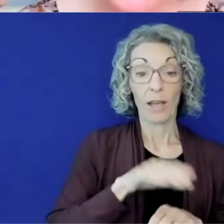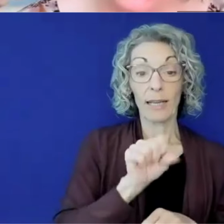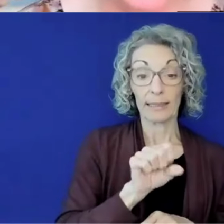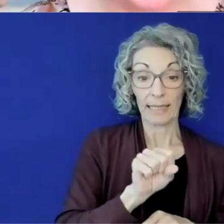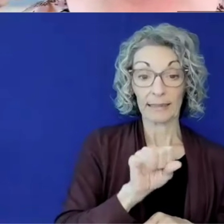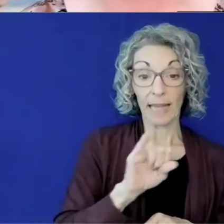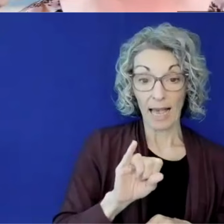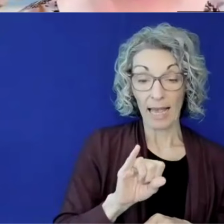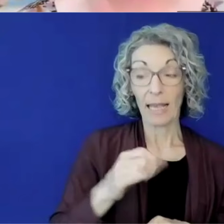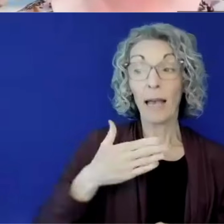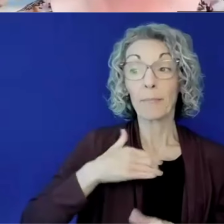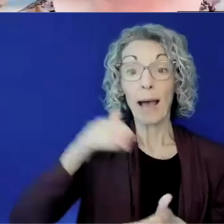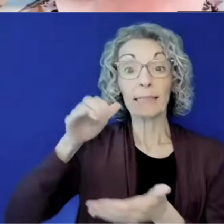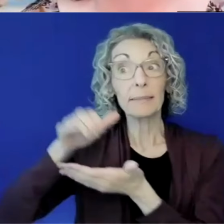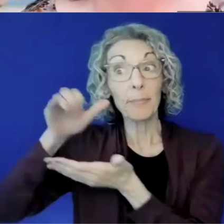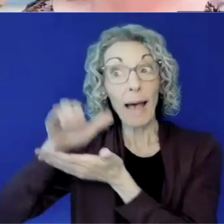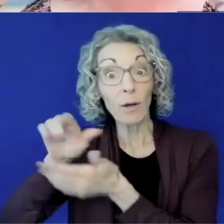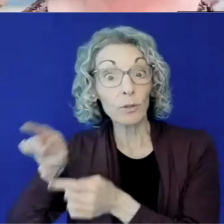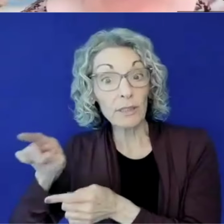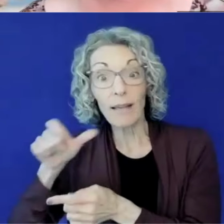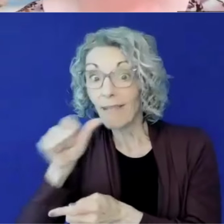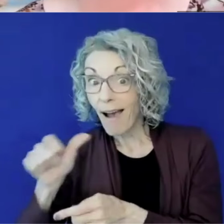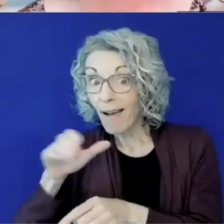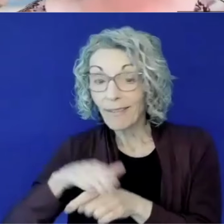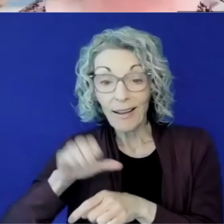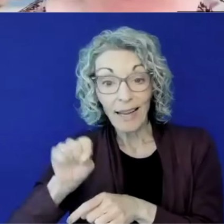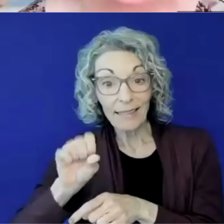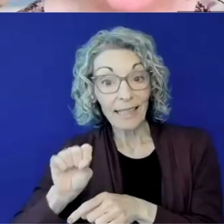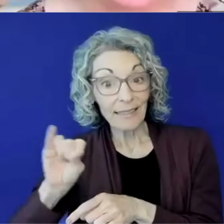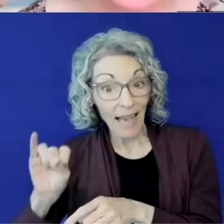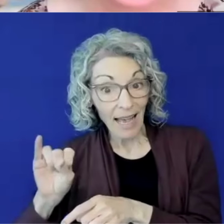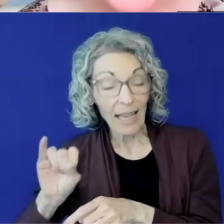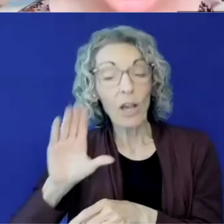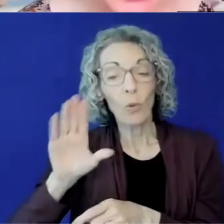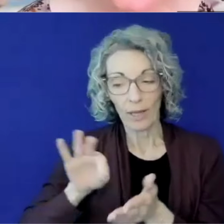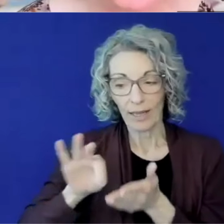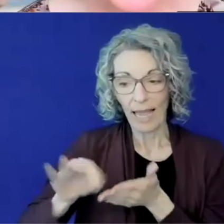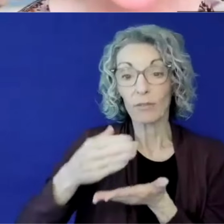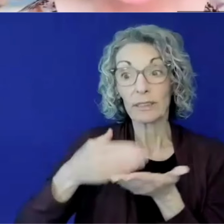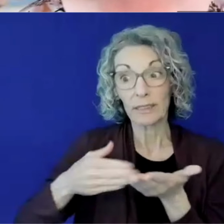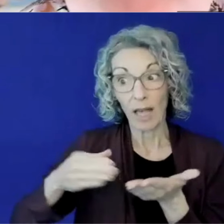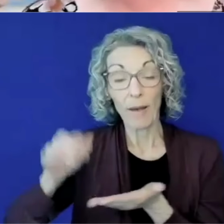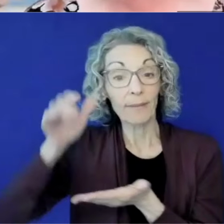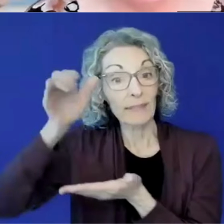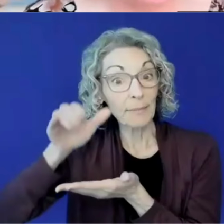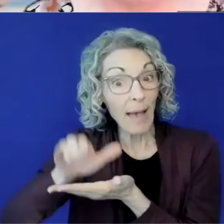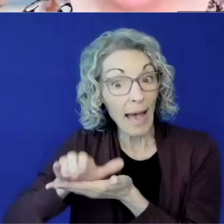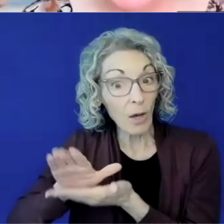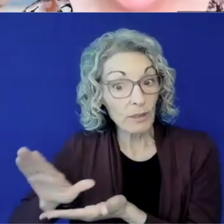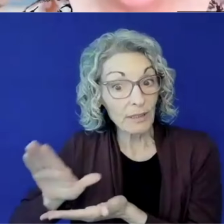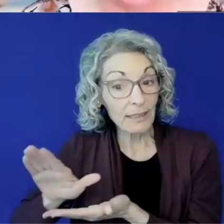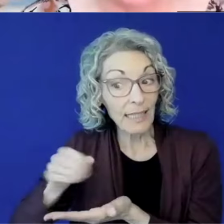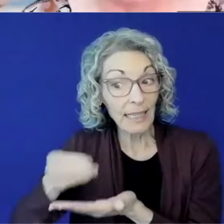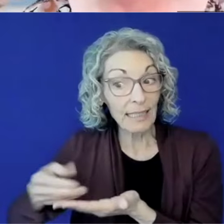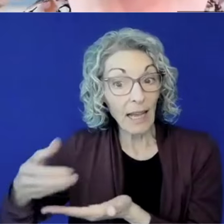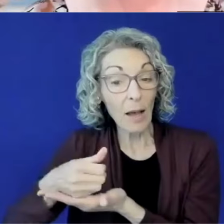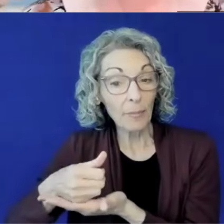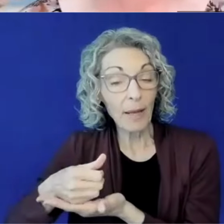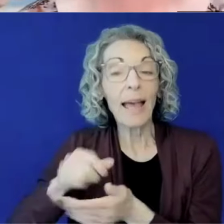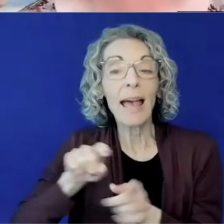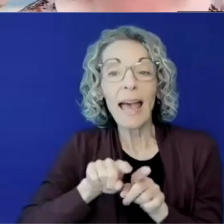is not on SSI, then they're going to count some of my spouse's income as if it were my